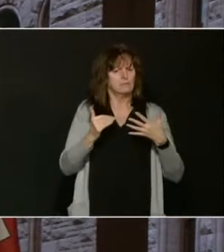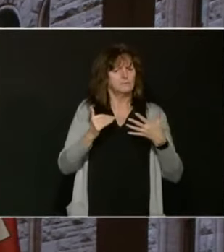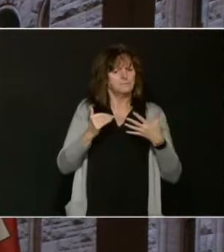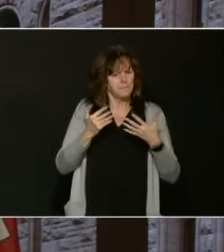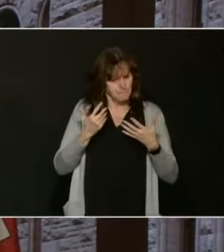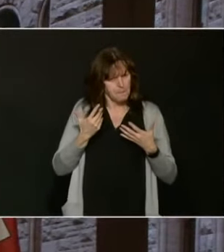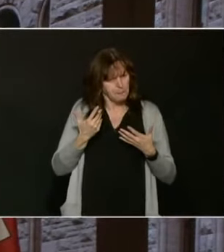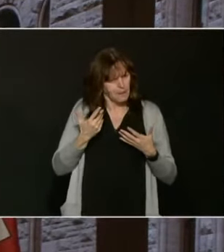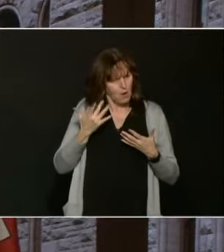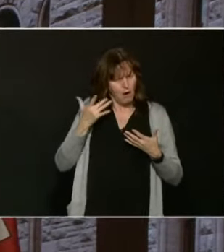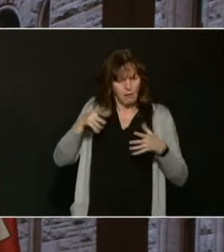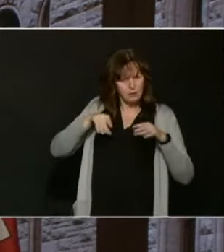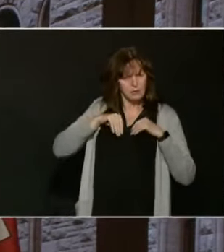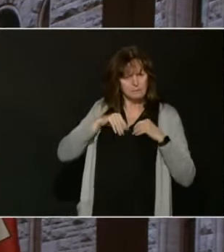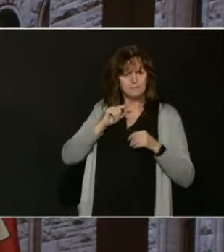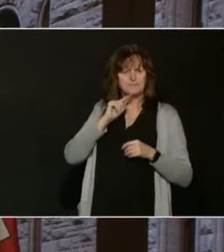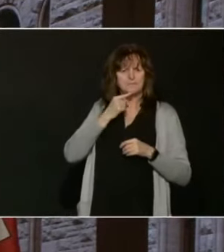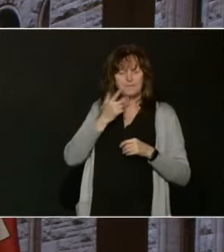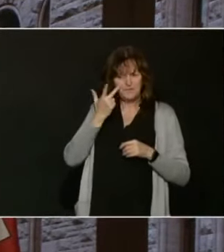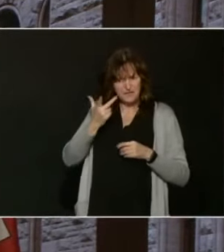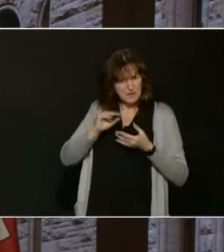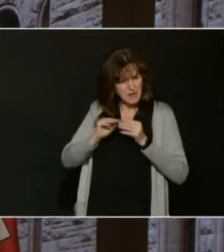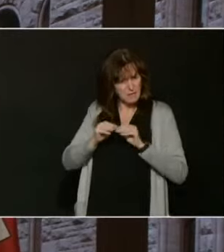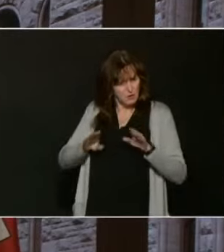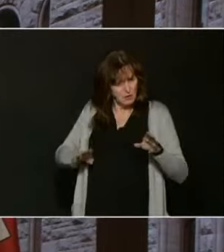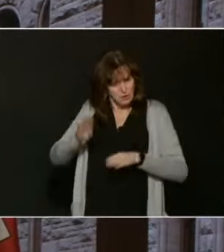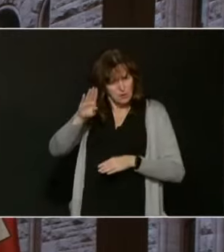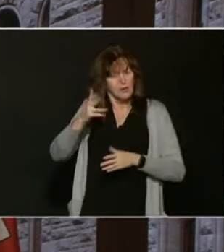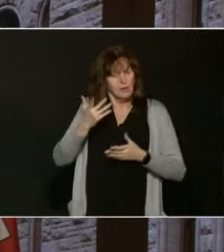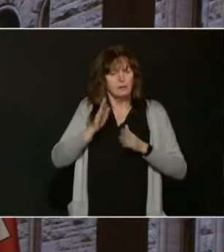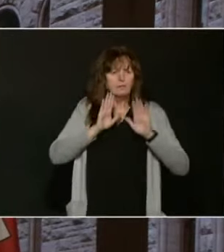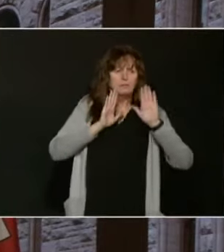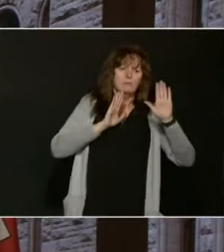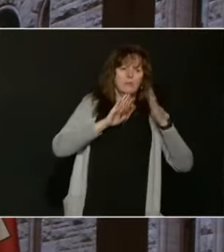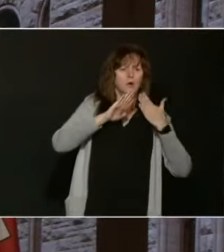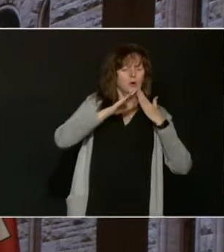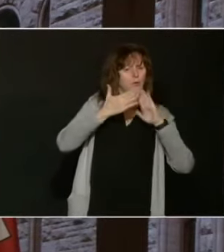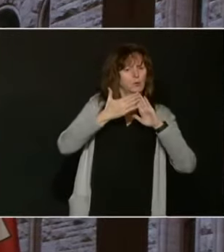it accruing in their own jurisdictions. Follow-up?